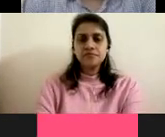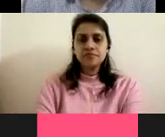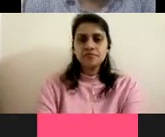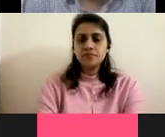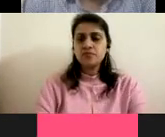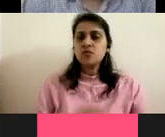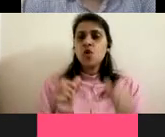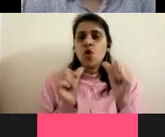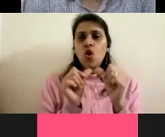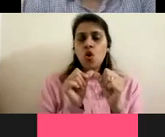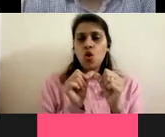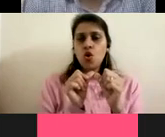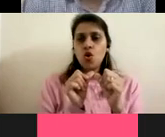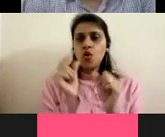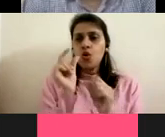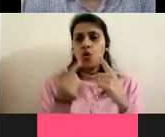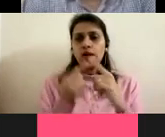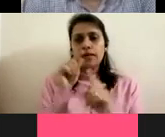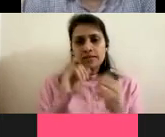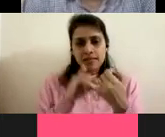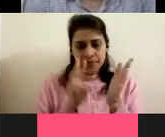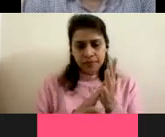Autism, learning disability, Amit, very good.